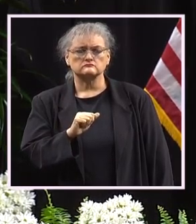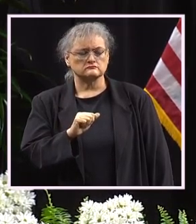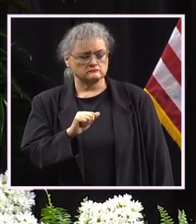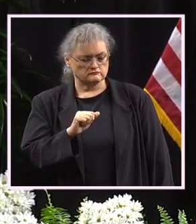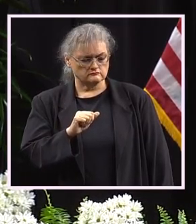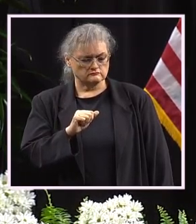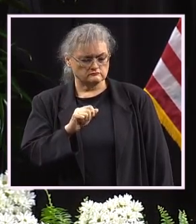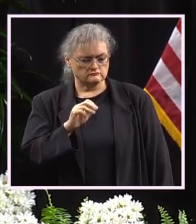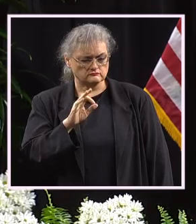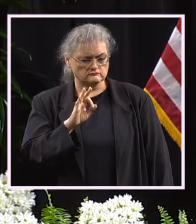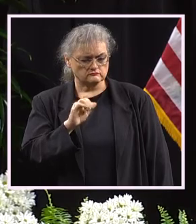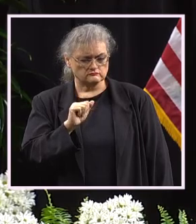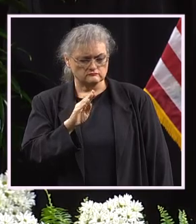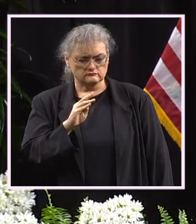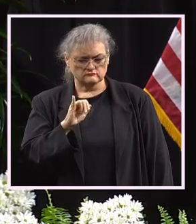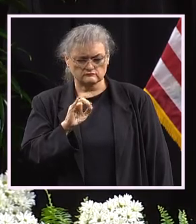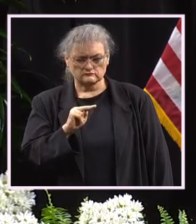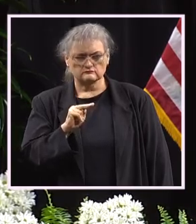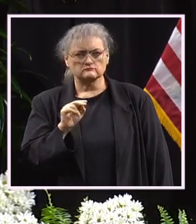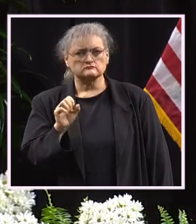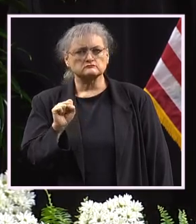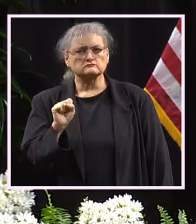Davion Smith, Master of Science.